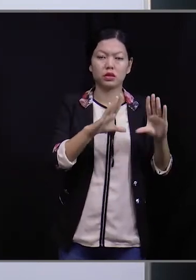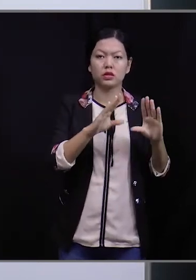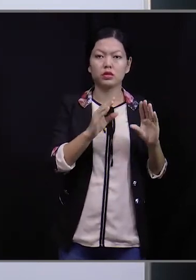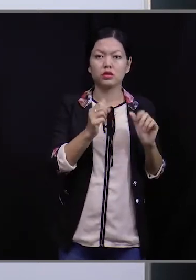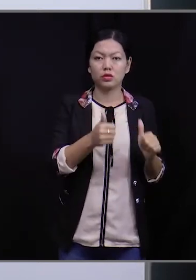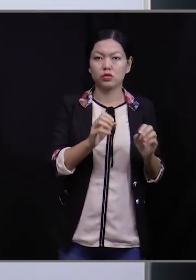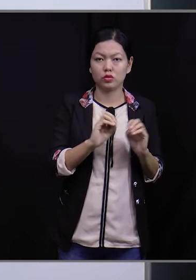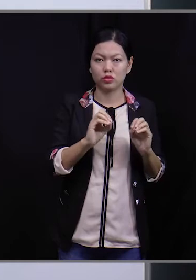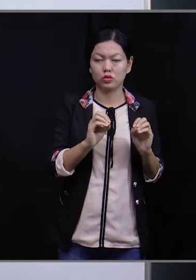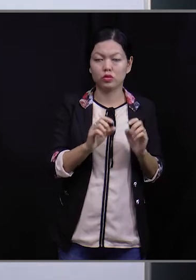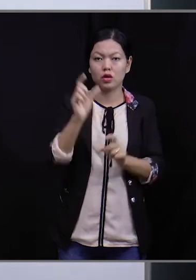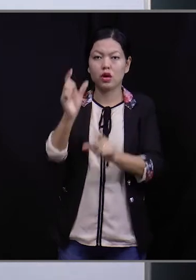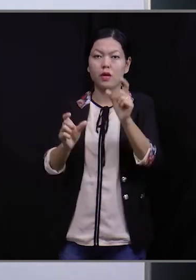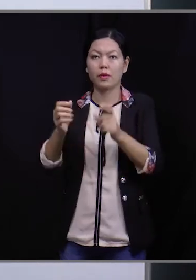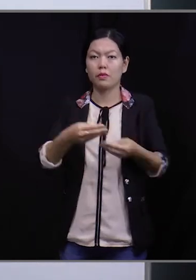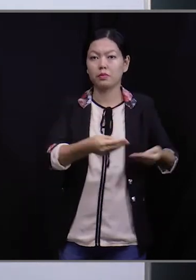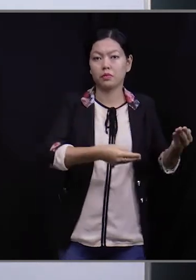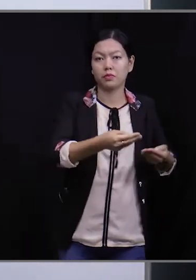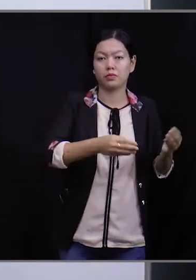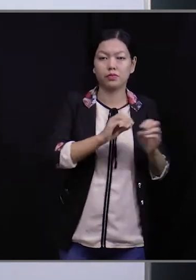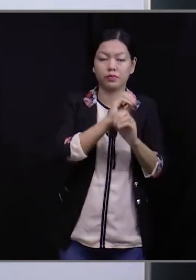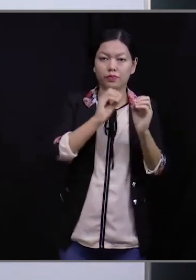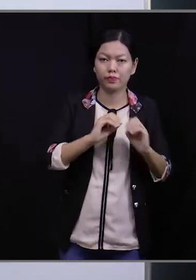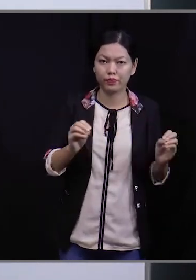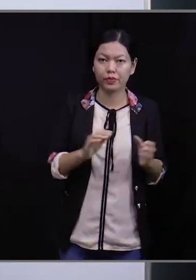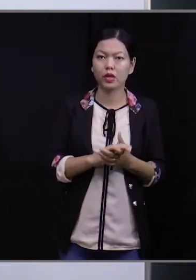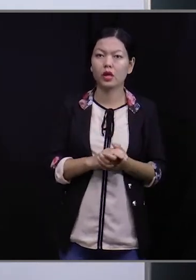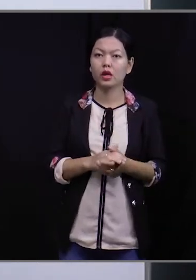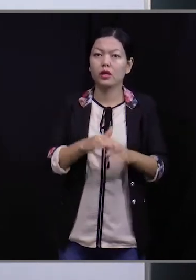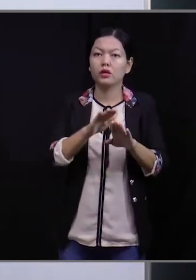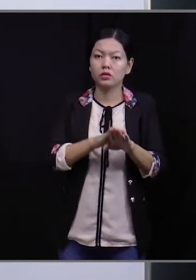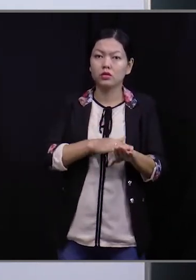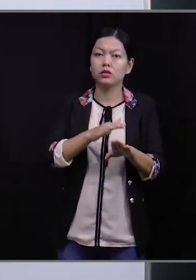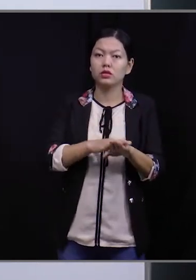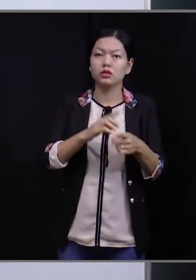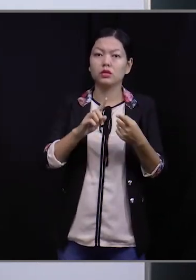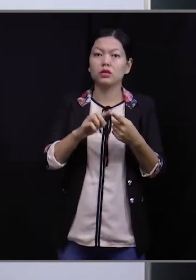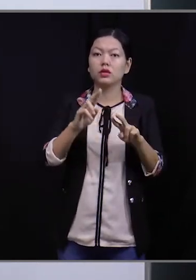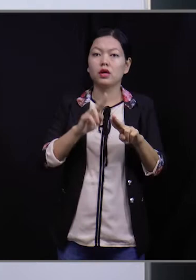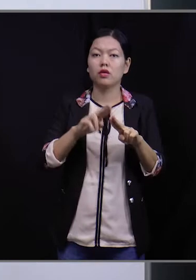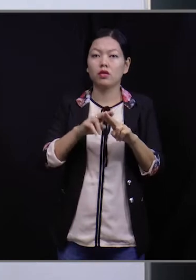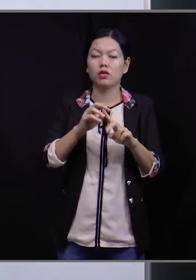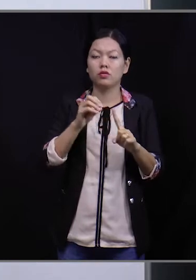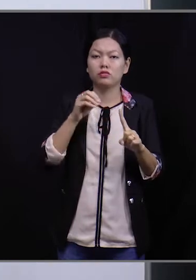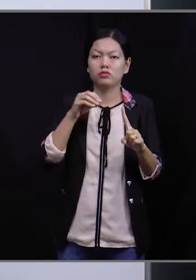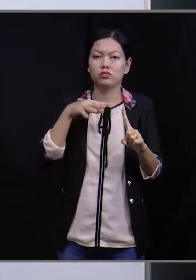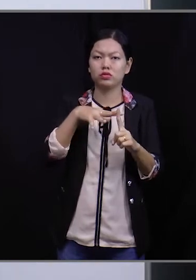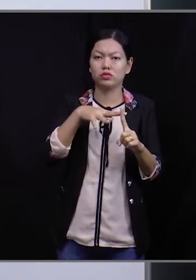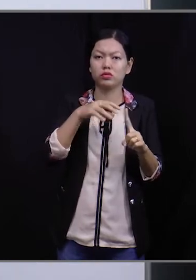And when income is less, unemployment will come in and it'll have a far-reaching negative